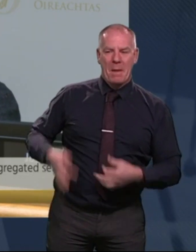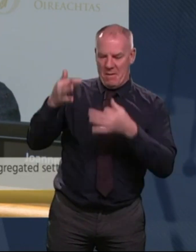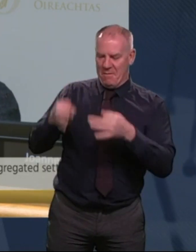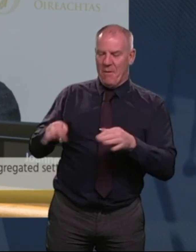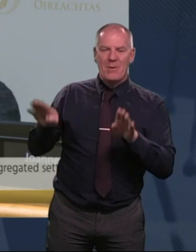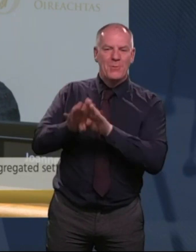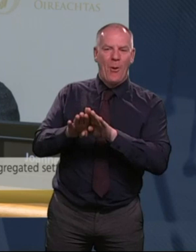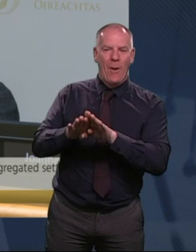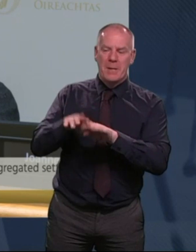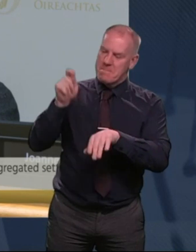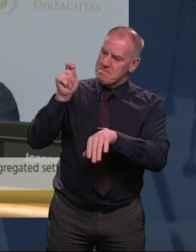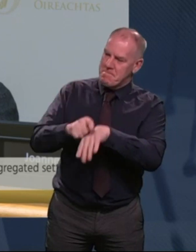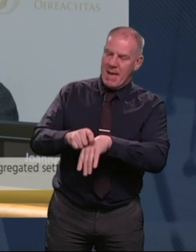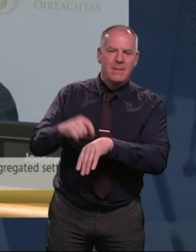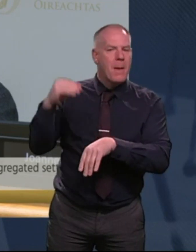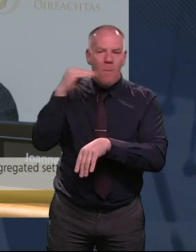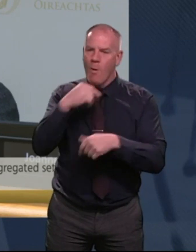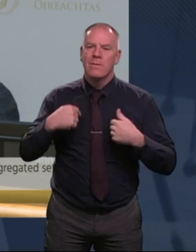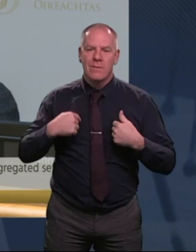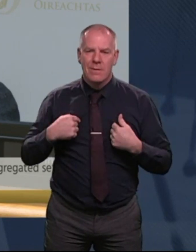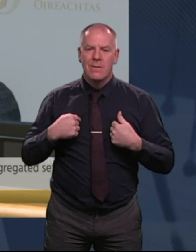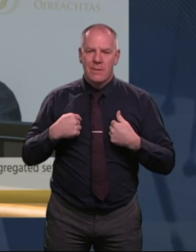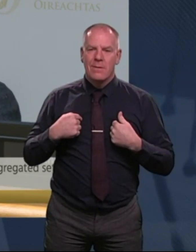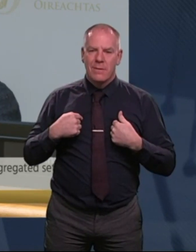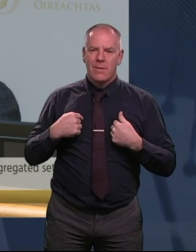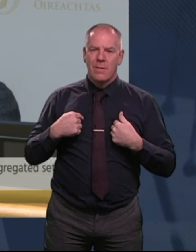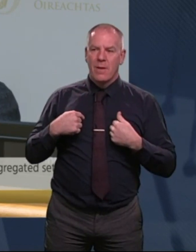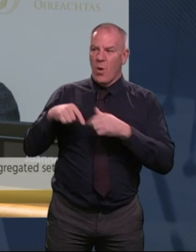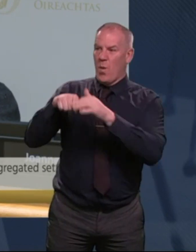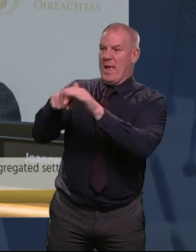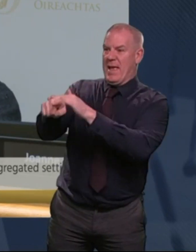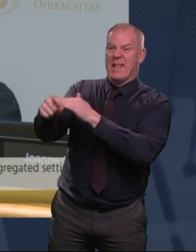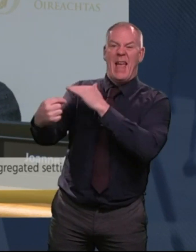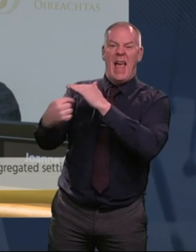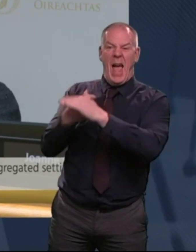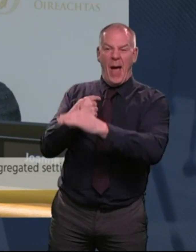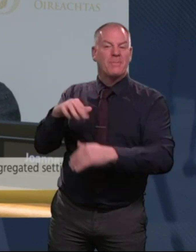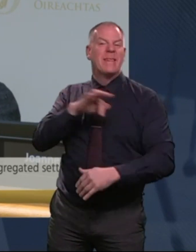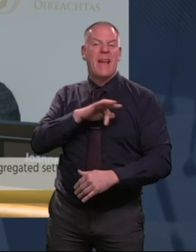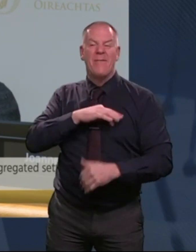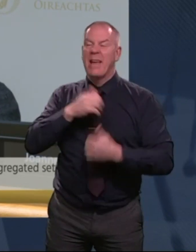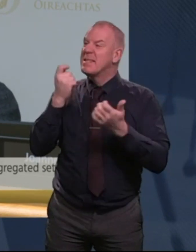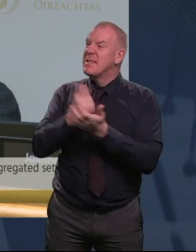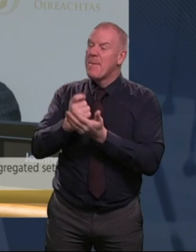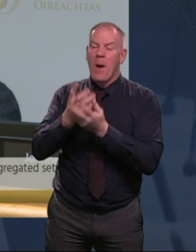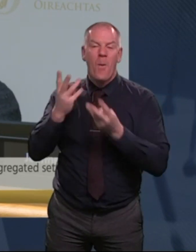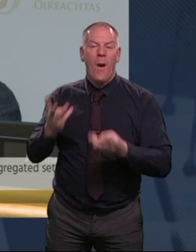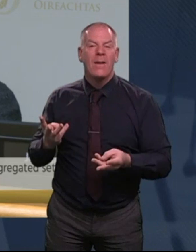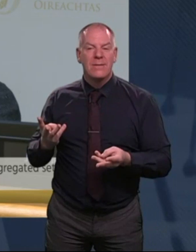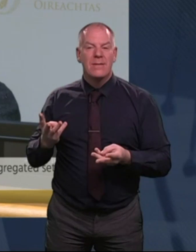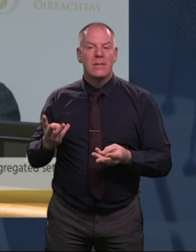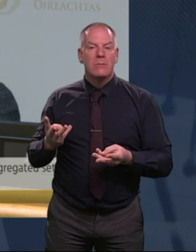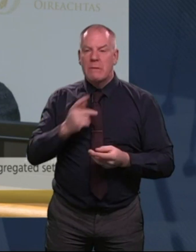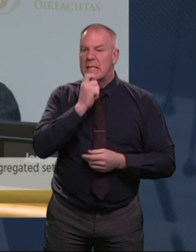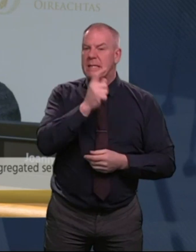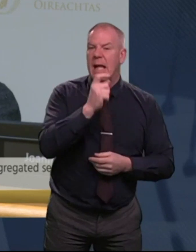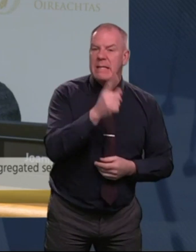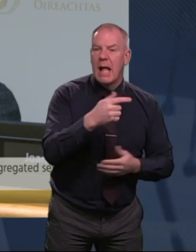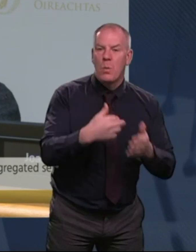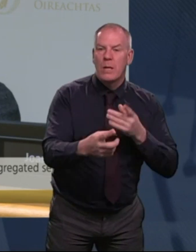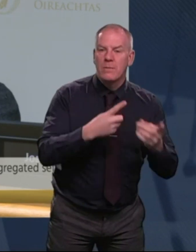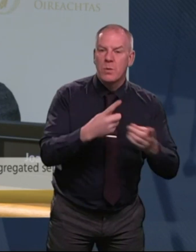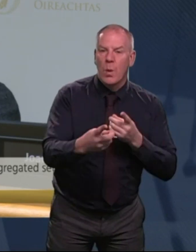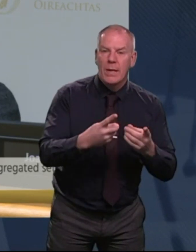really, it's very important. And able to go in and out anytime you like. And then you don't have to tell people where you